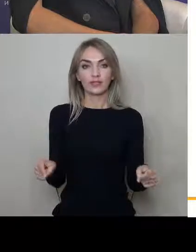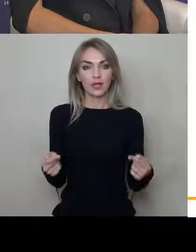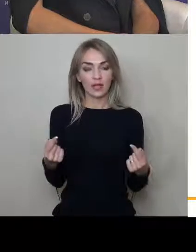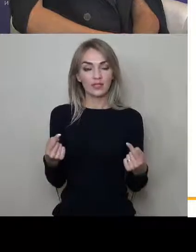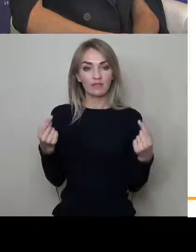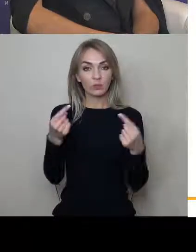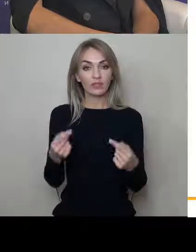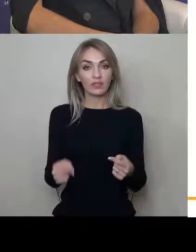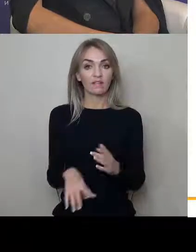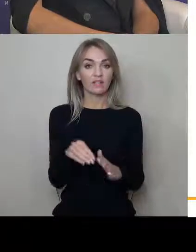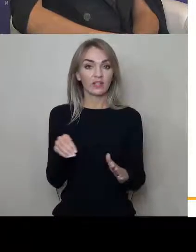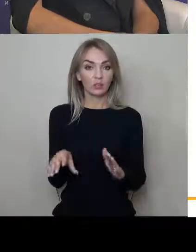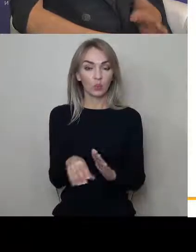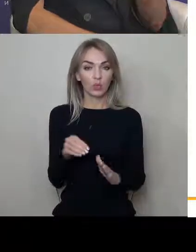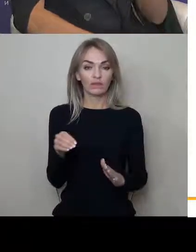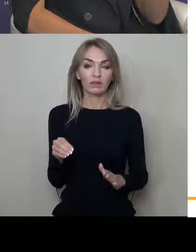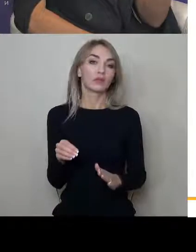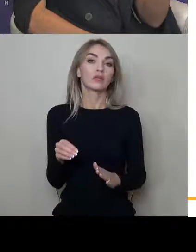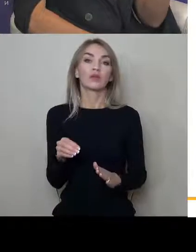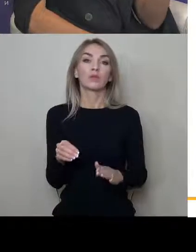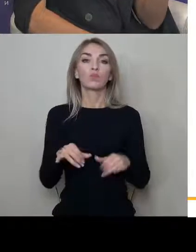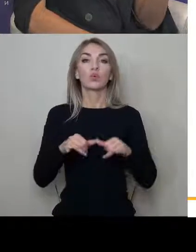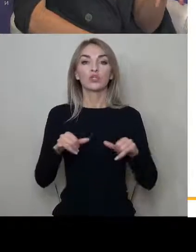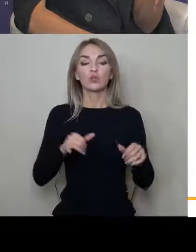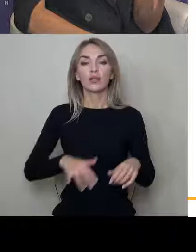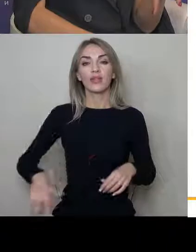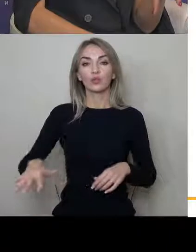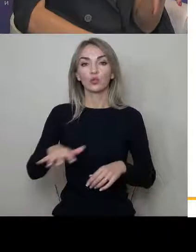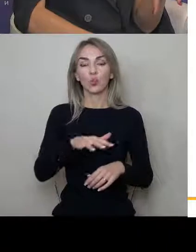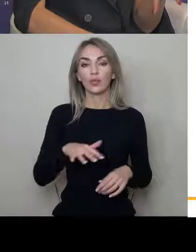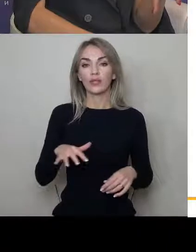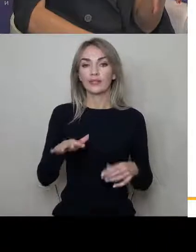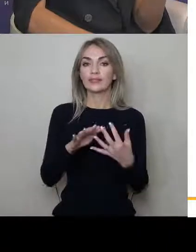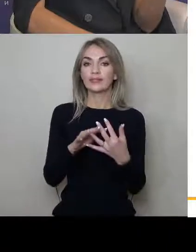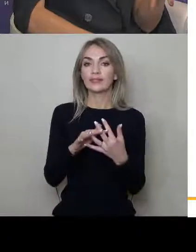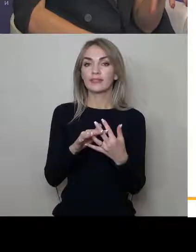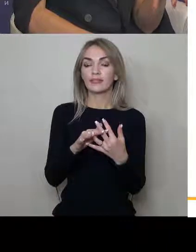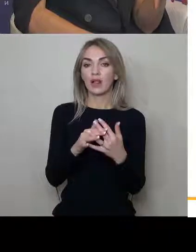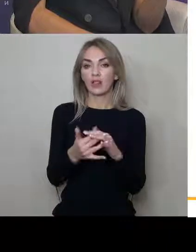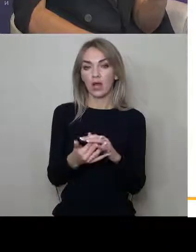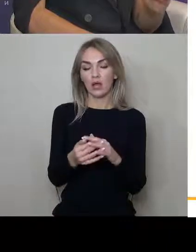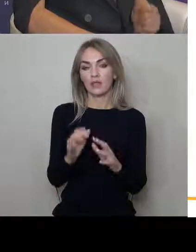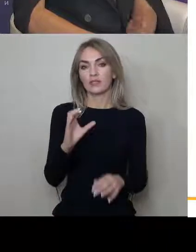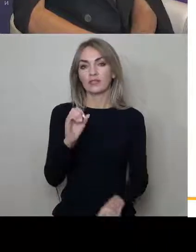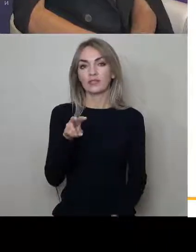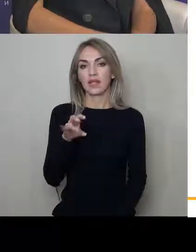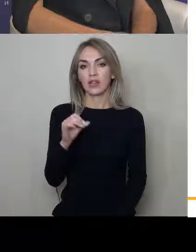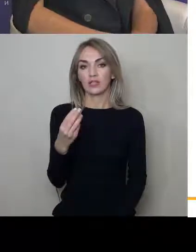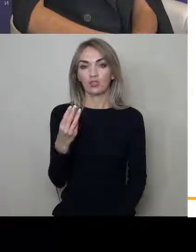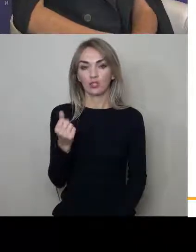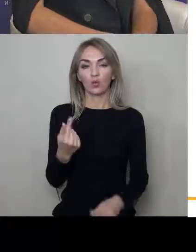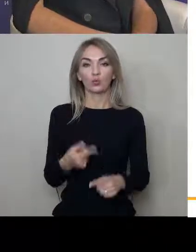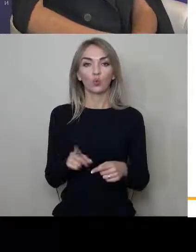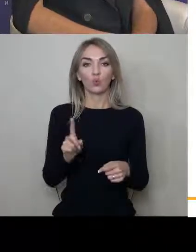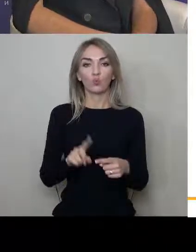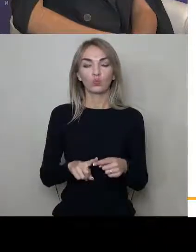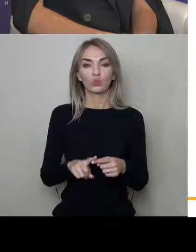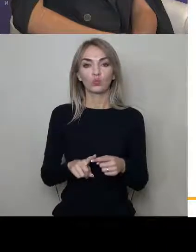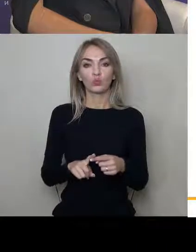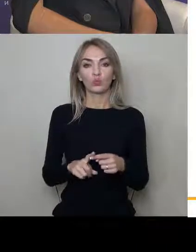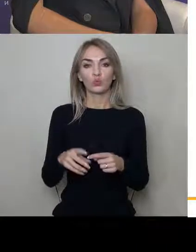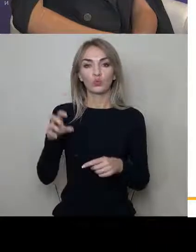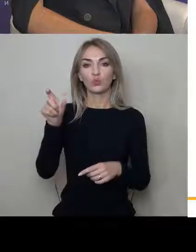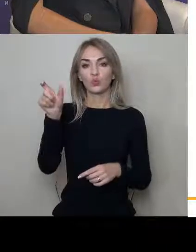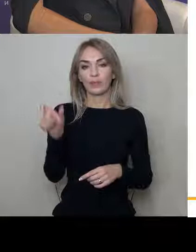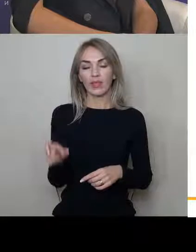actions committed in the course of the election process cover the territory of respective village only. So the